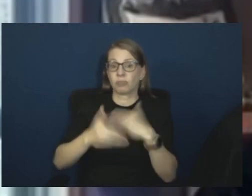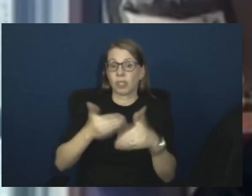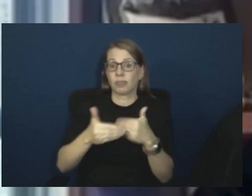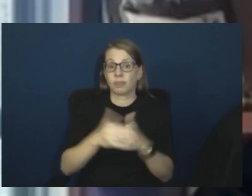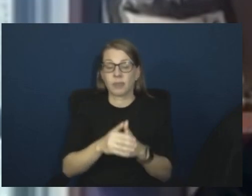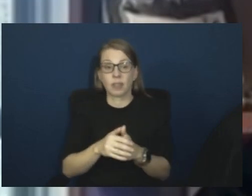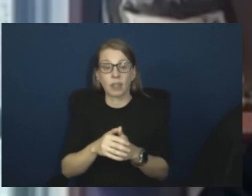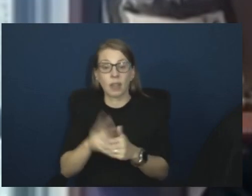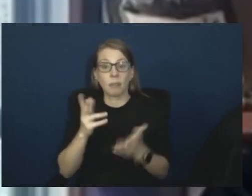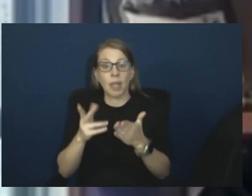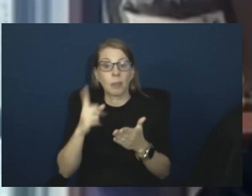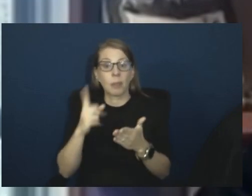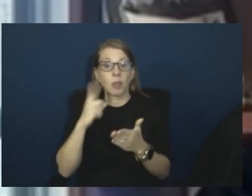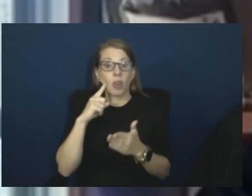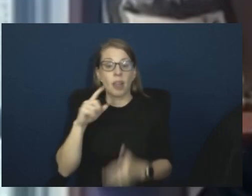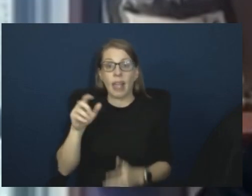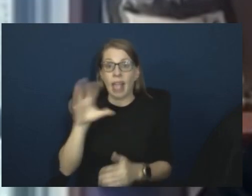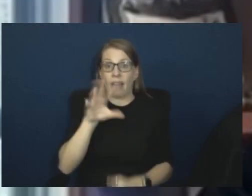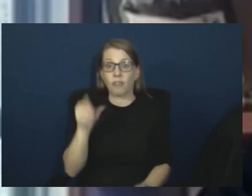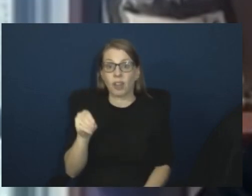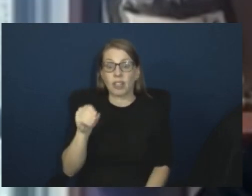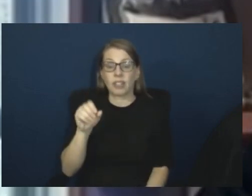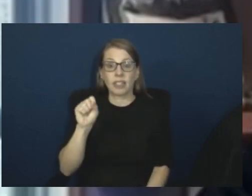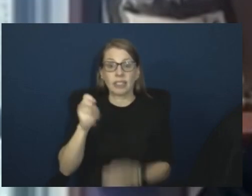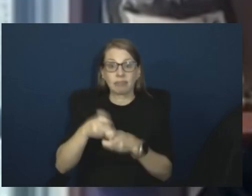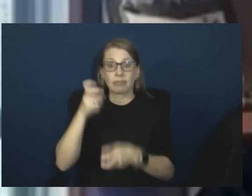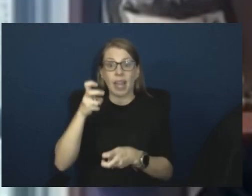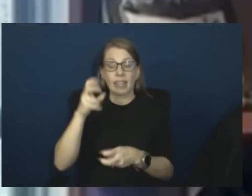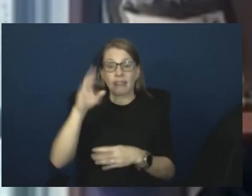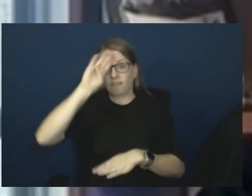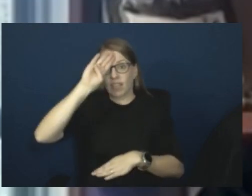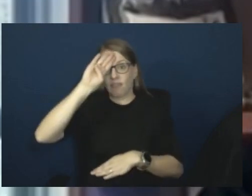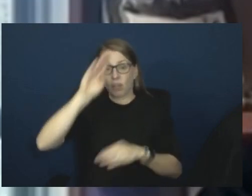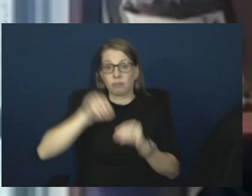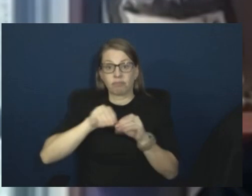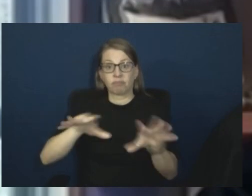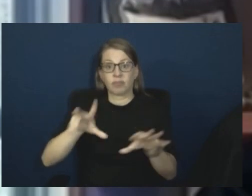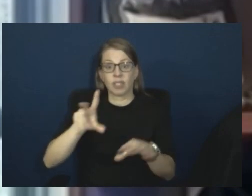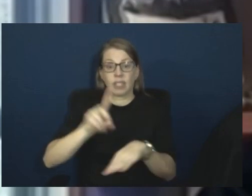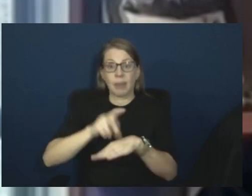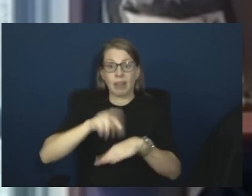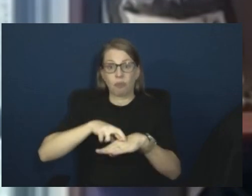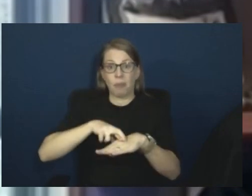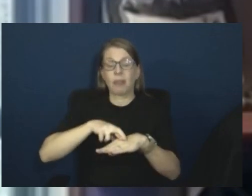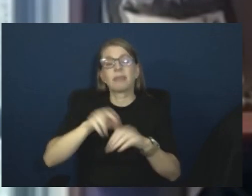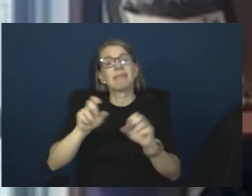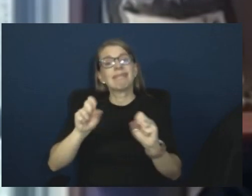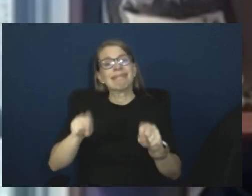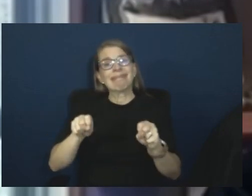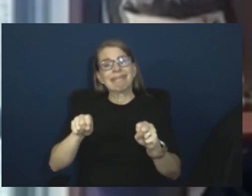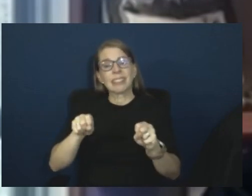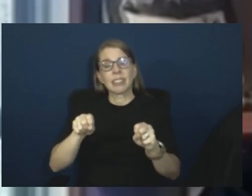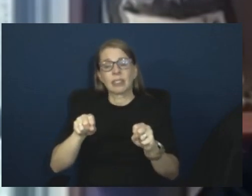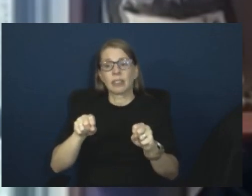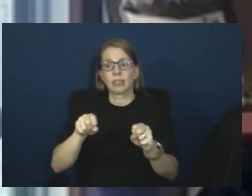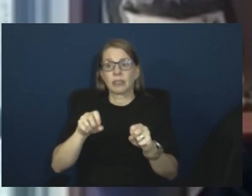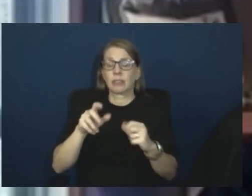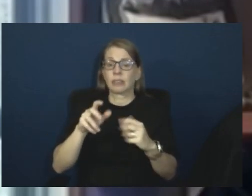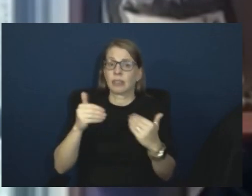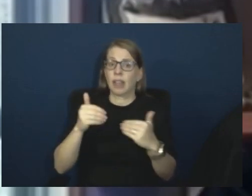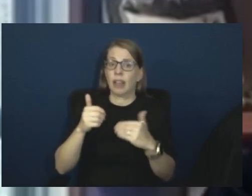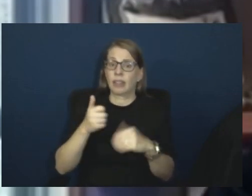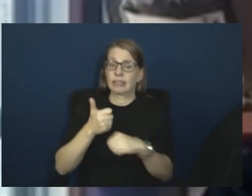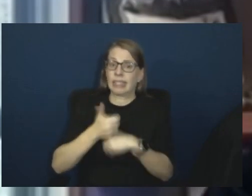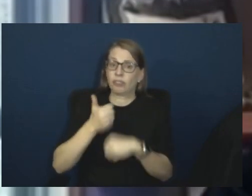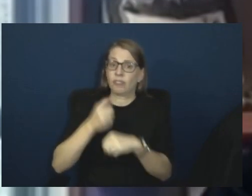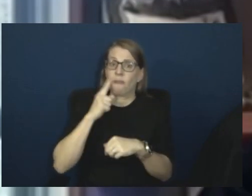have heard of African swine fever that is in the Dominican Republic now, which is an incredible potential threat to our agricultural system. And we're